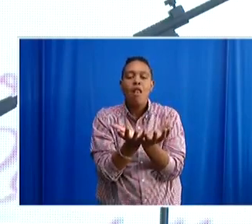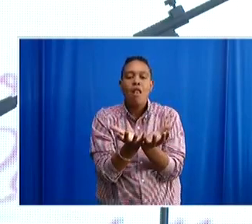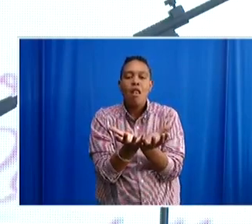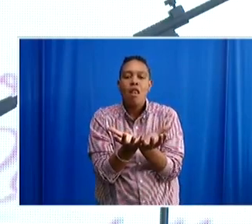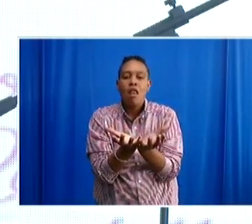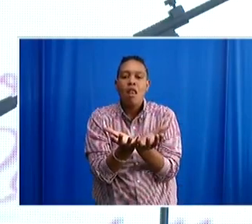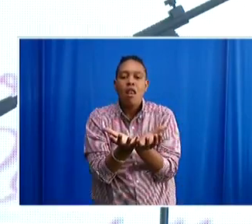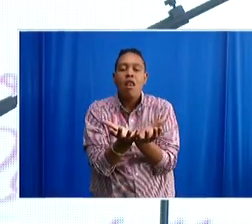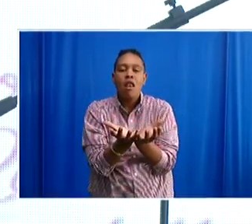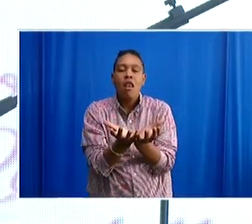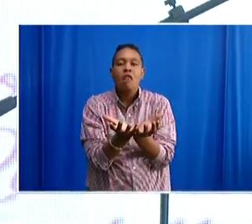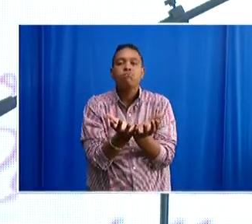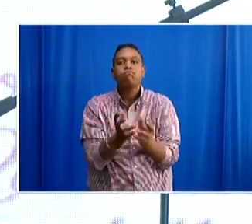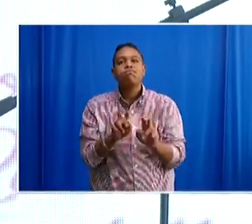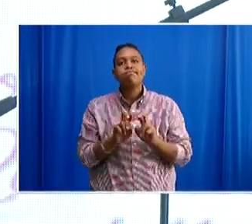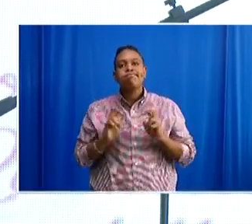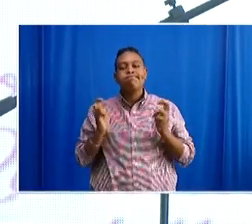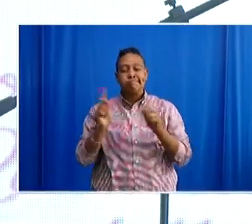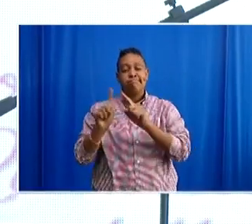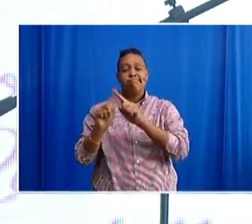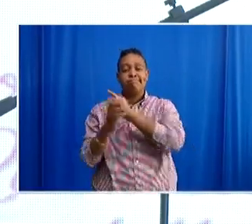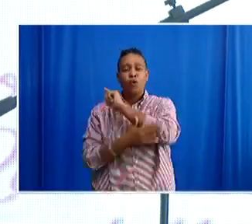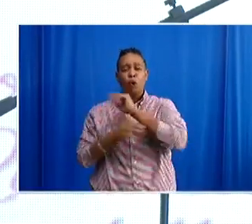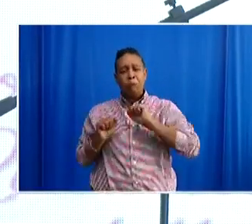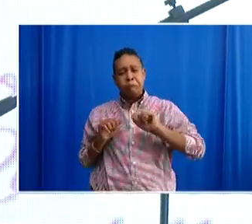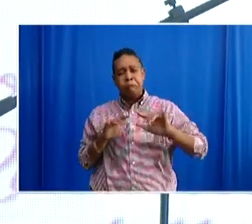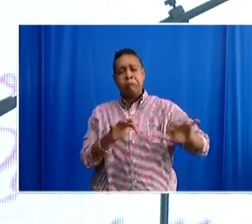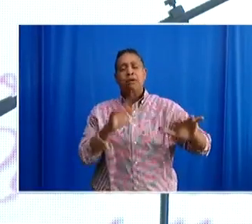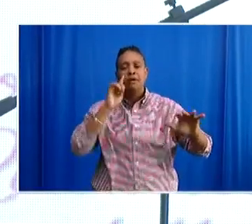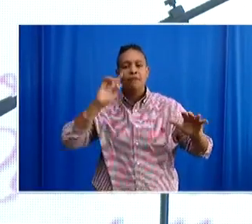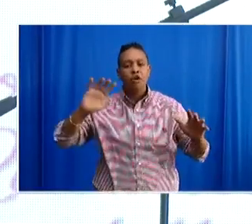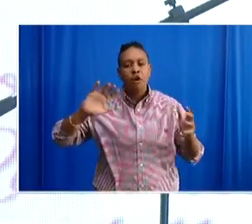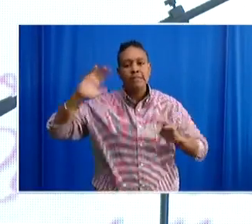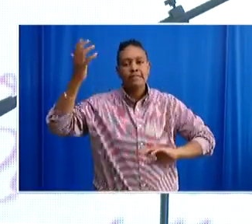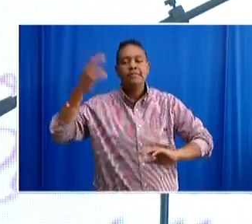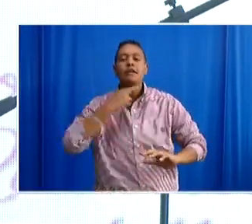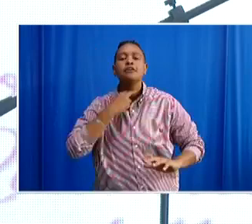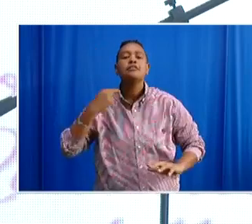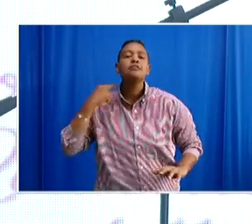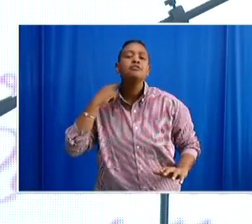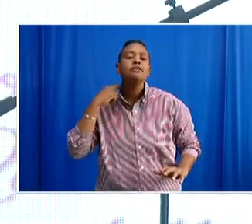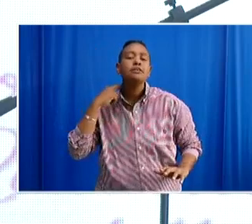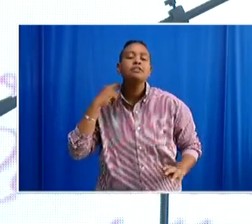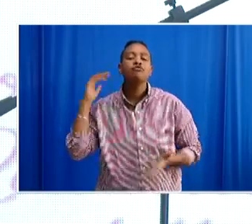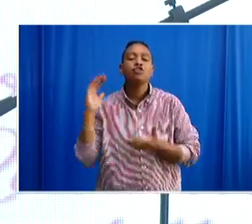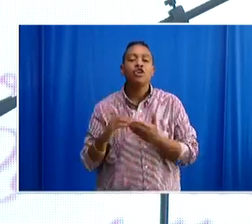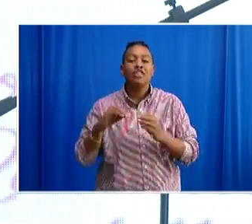Platform for Disaster Risk Reduction in Geneva, Switzerland.